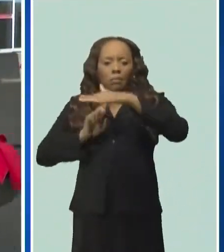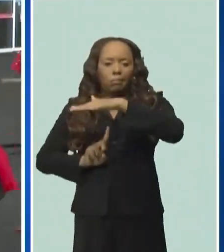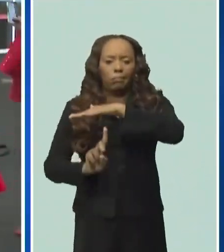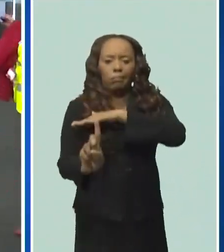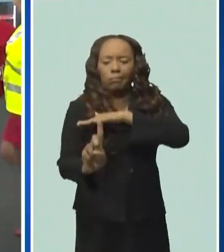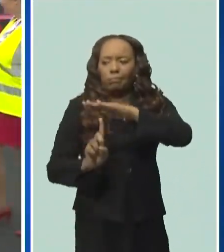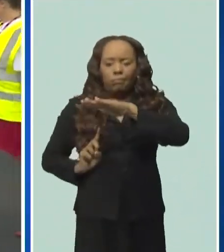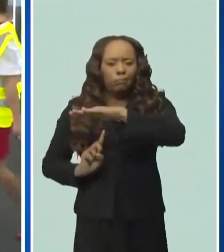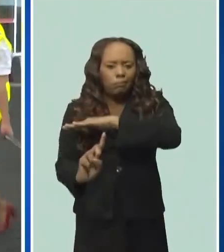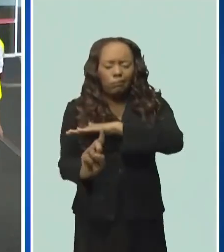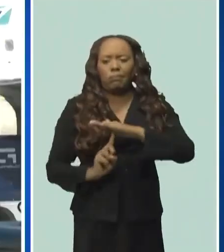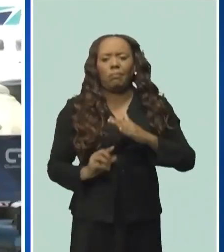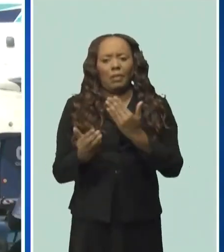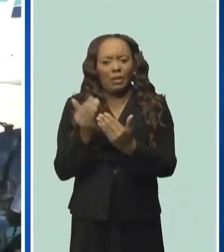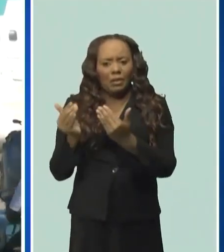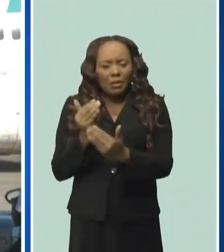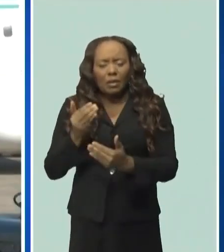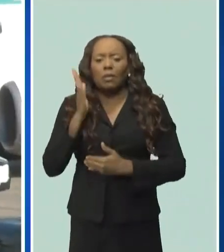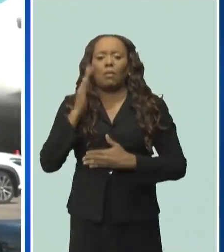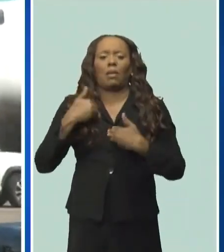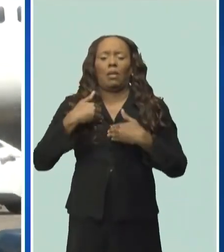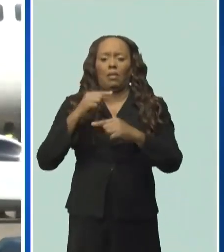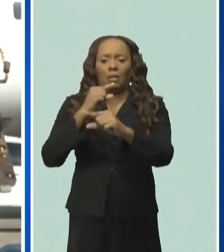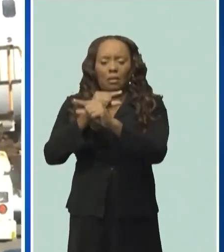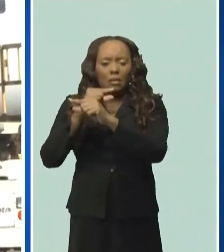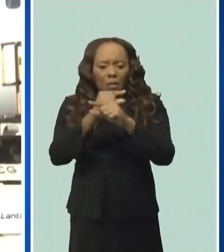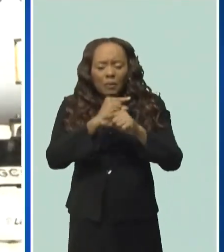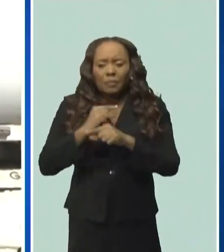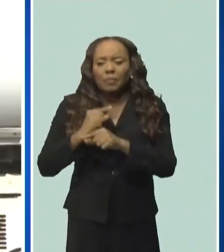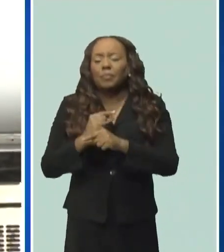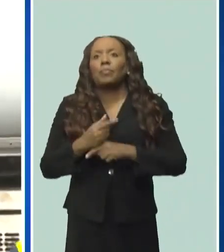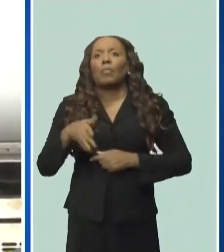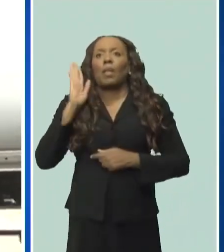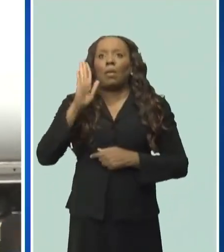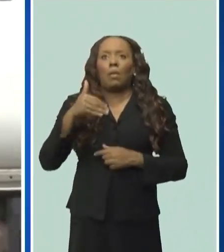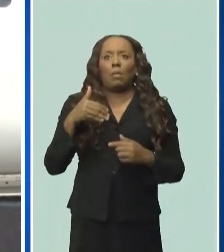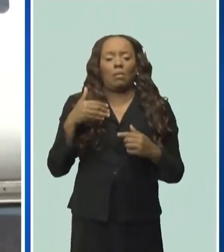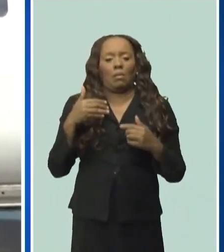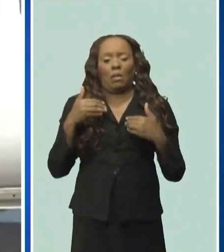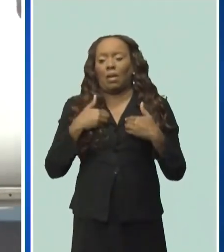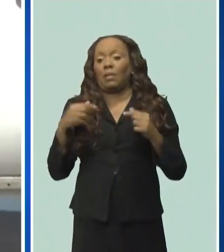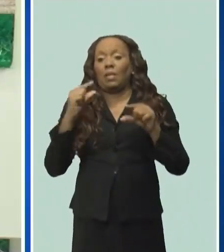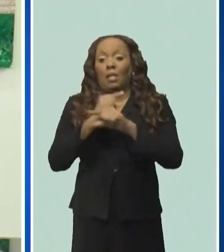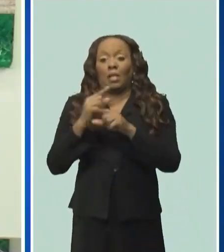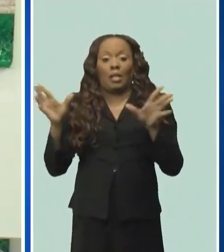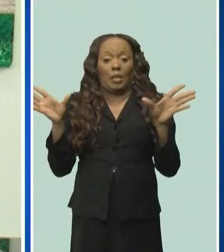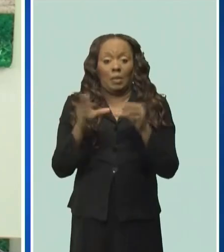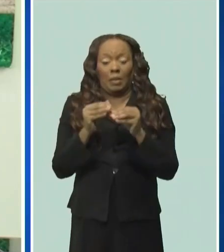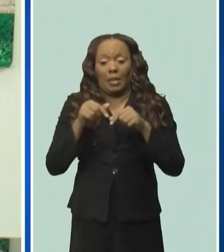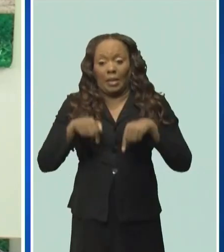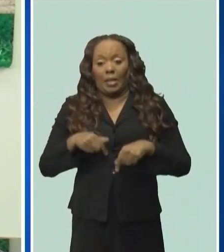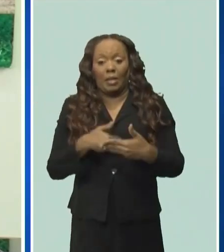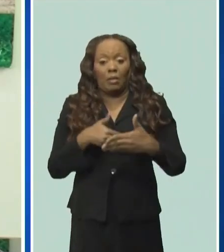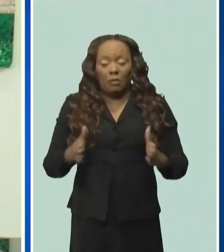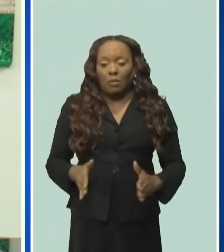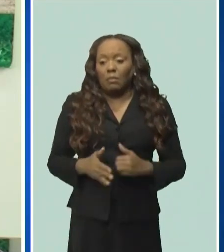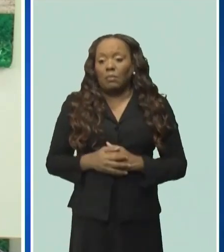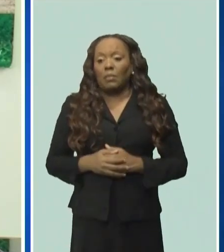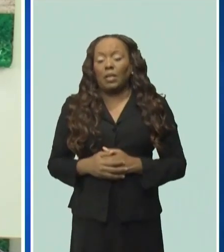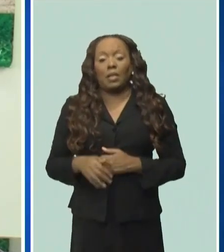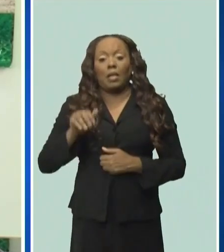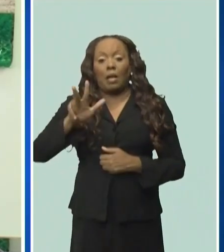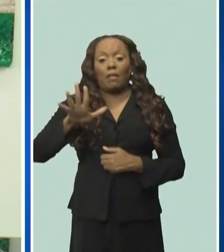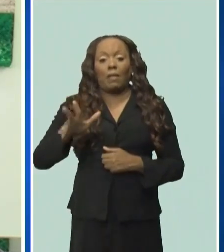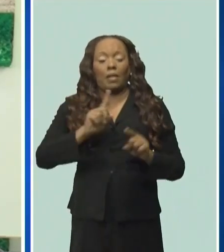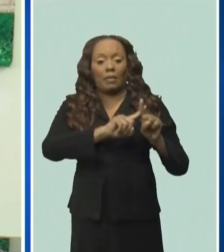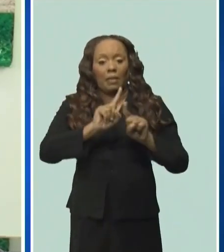as possible, but with security. We're having the security forces meet here in this room. 35 agencies